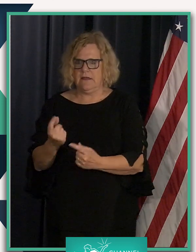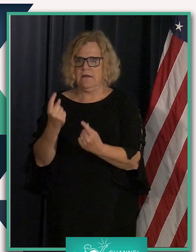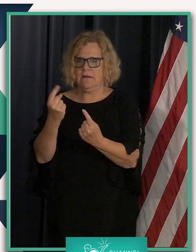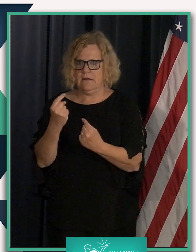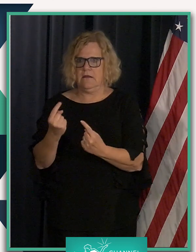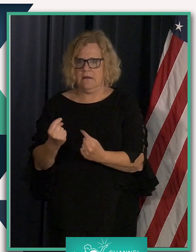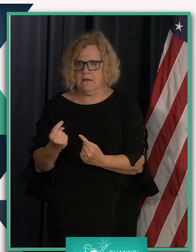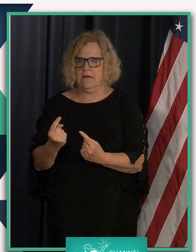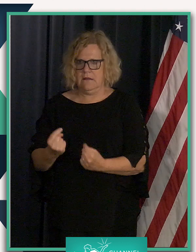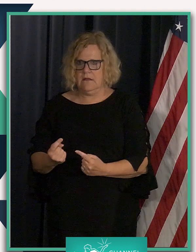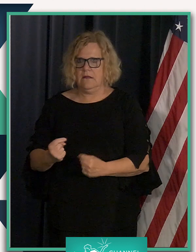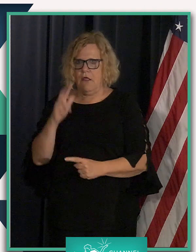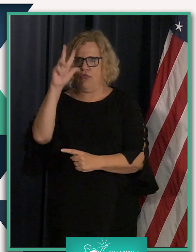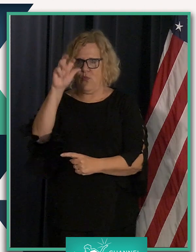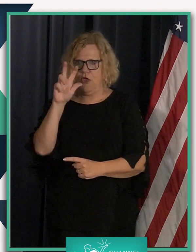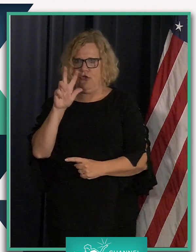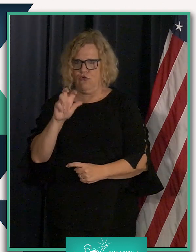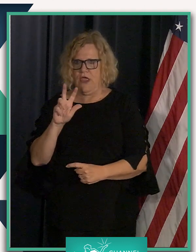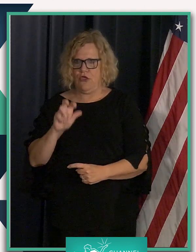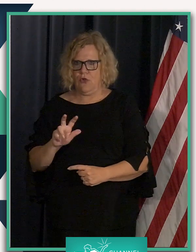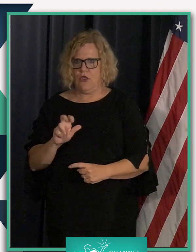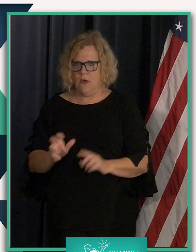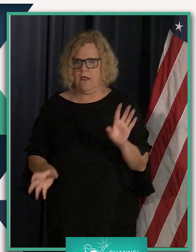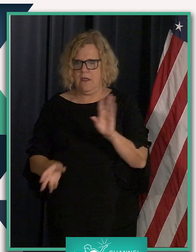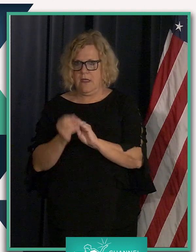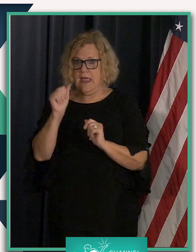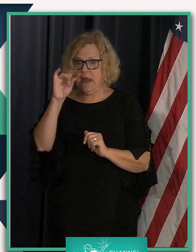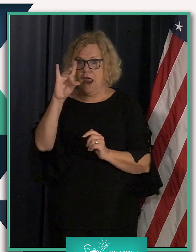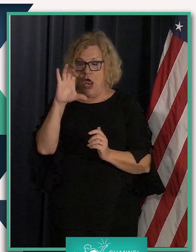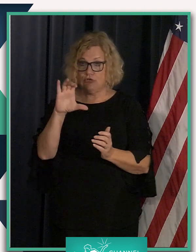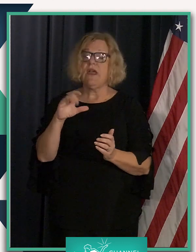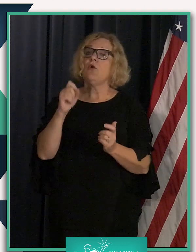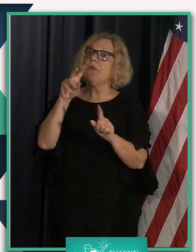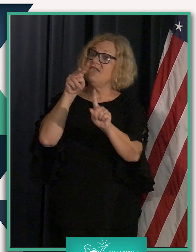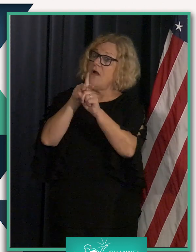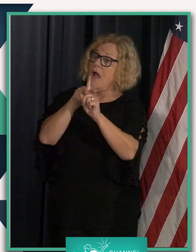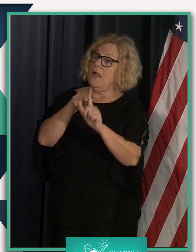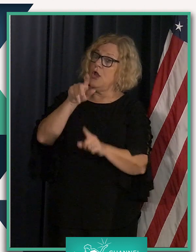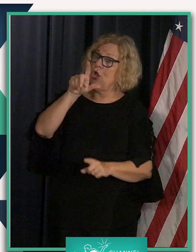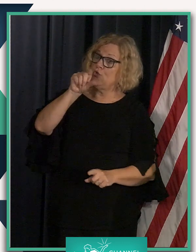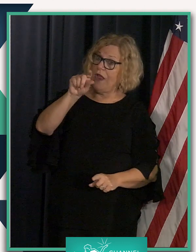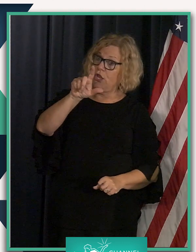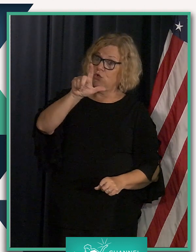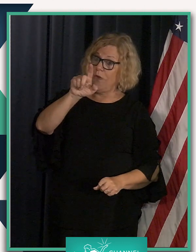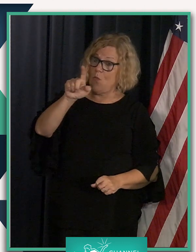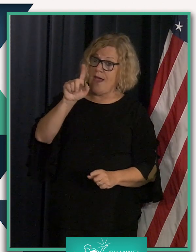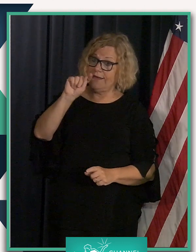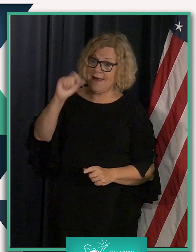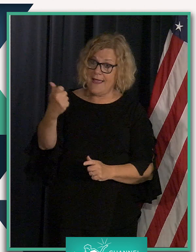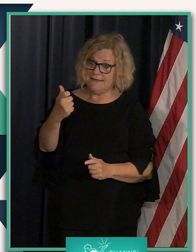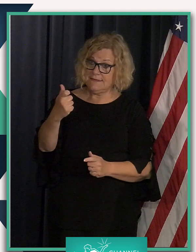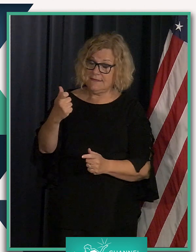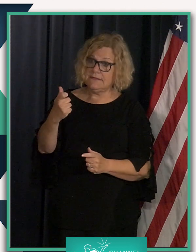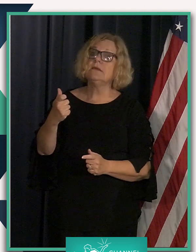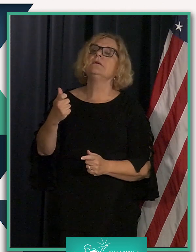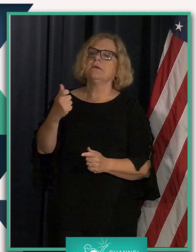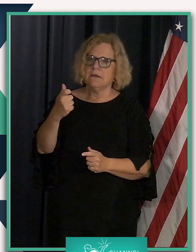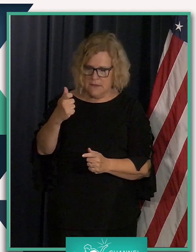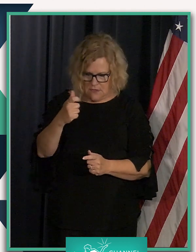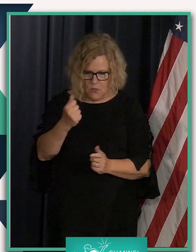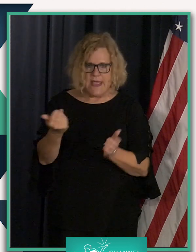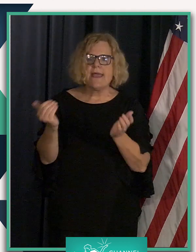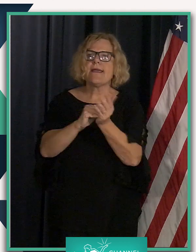get $1,800. And then when you file your 2021 tax return, you'll get